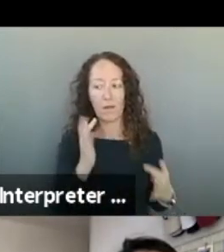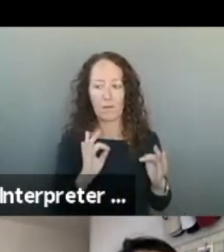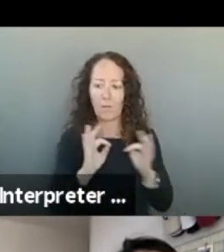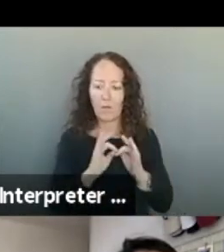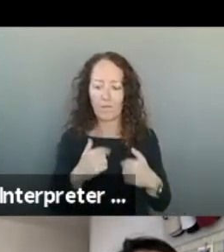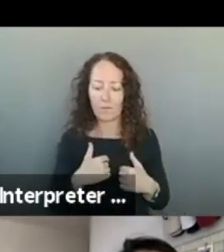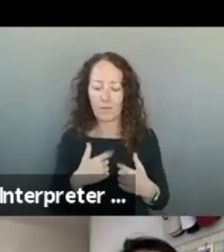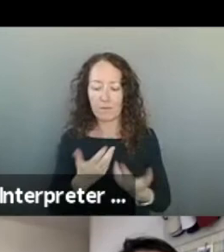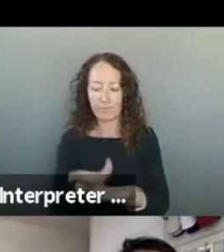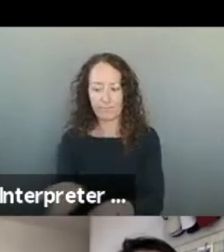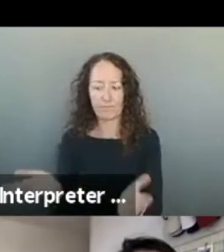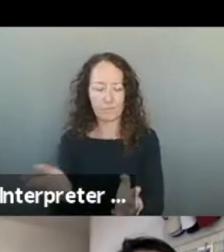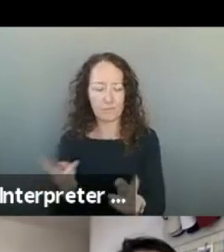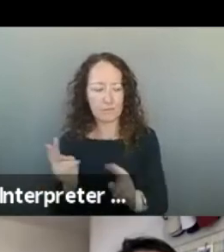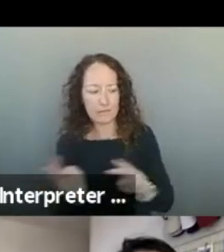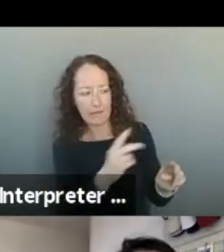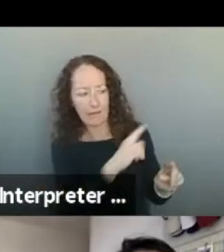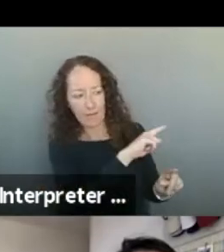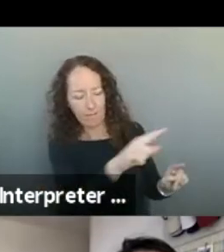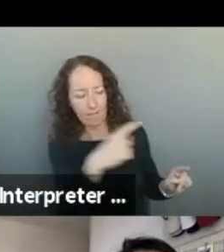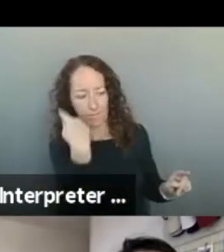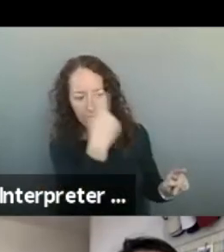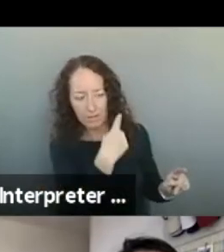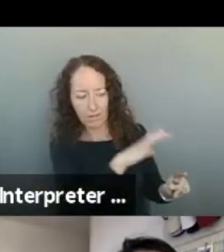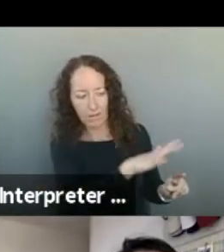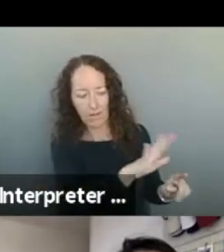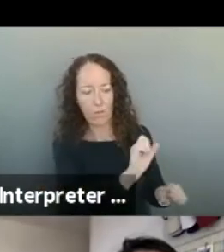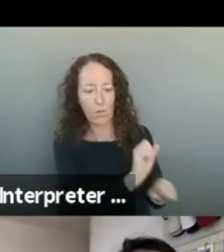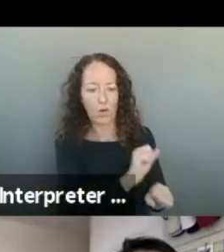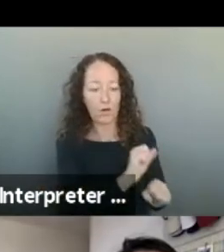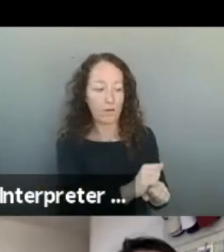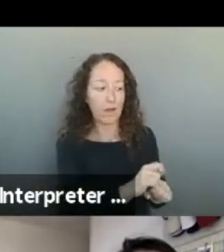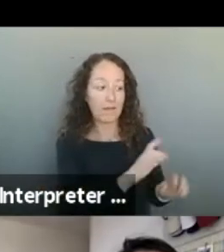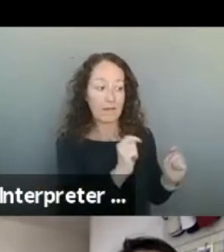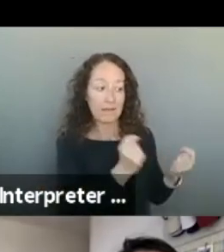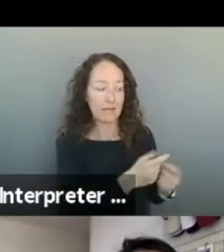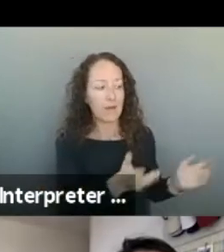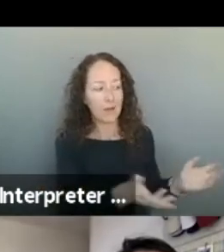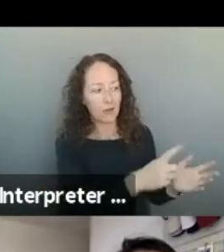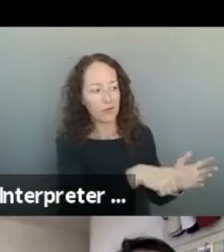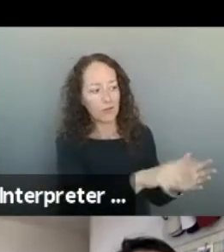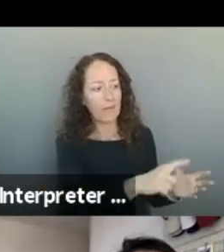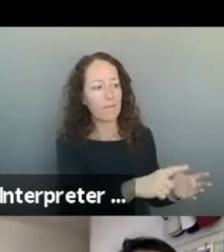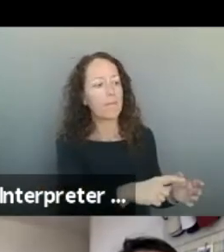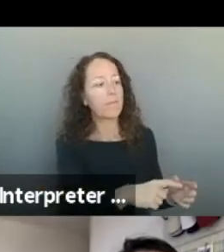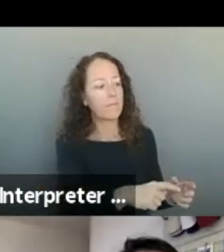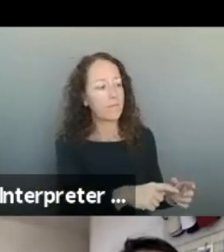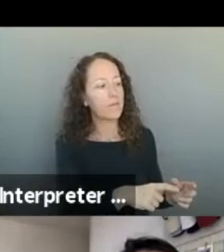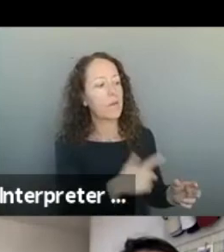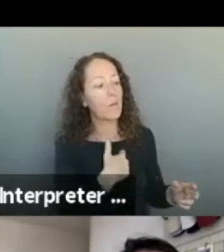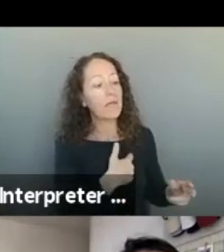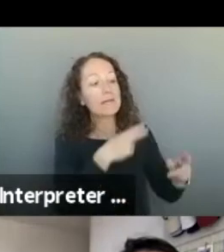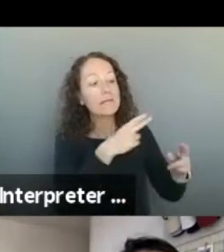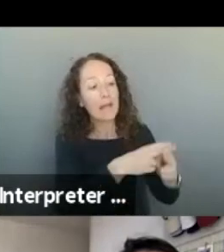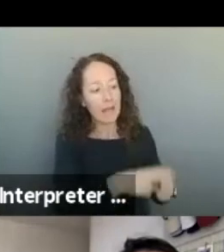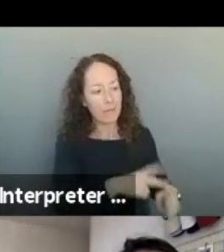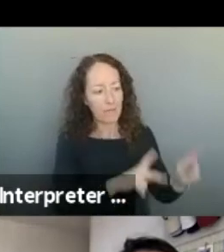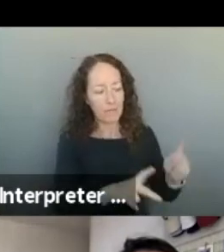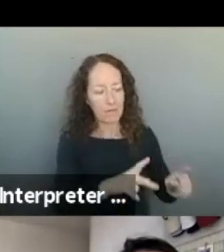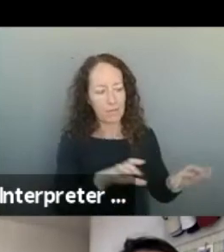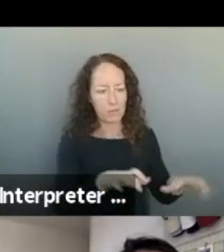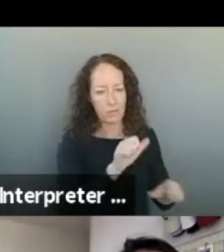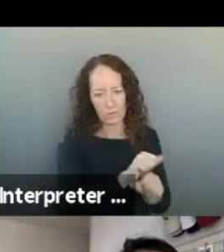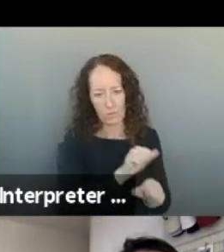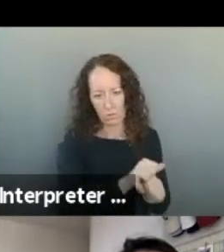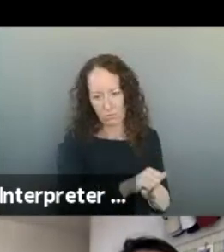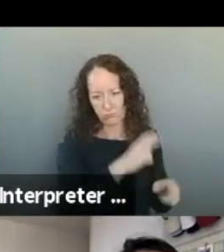work. And something I encourage on our team, even if people aren't in the meeting, you say the names of everybody doing the work, right?